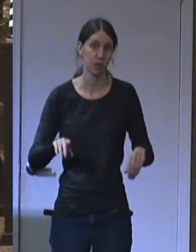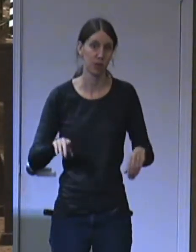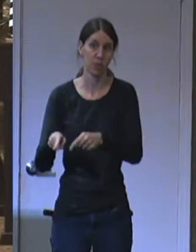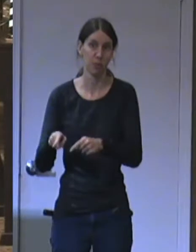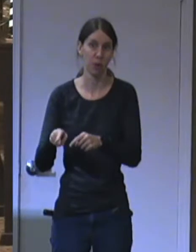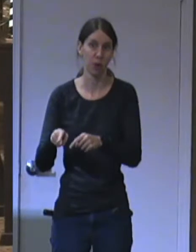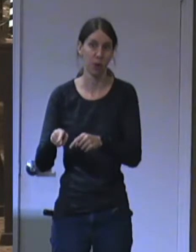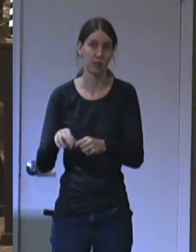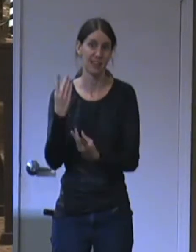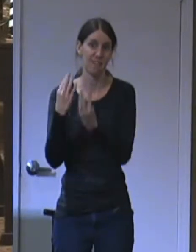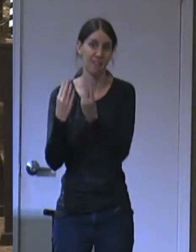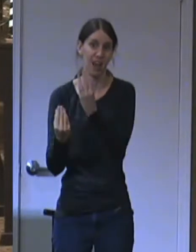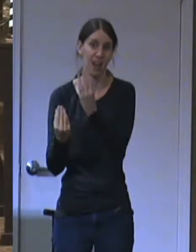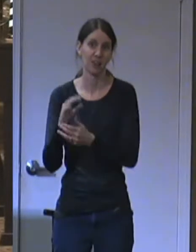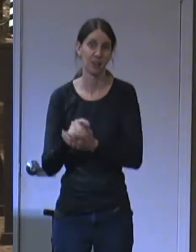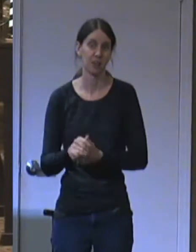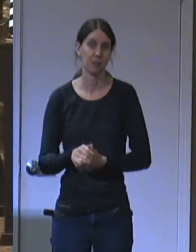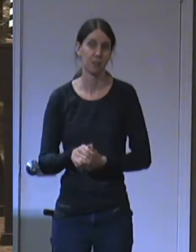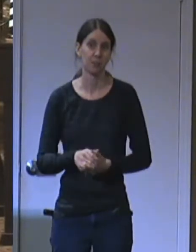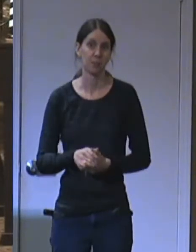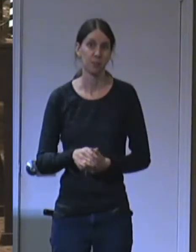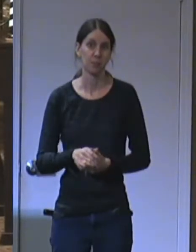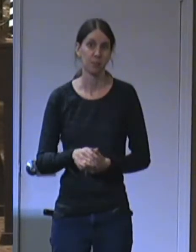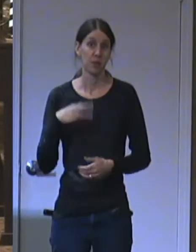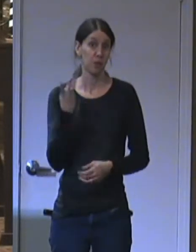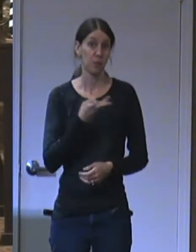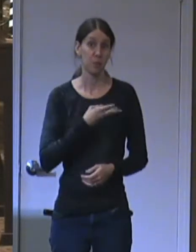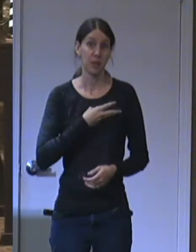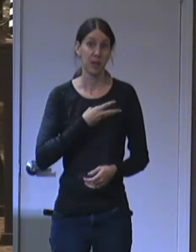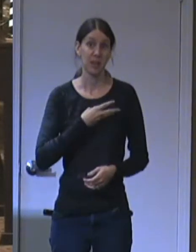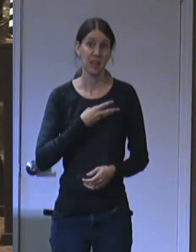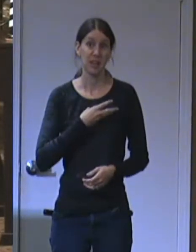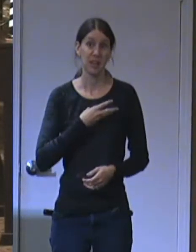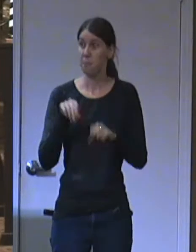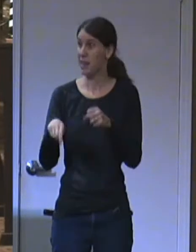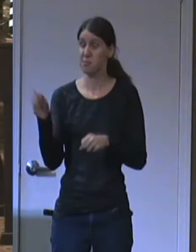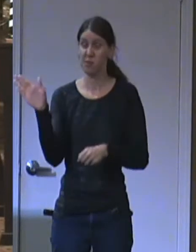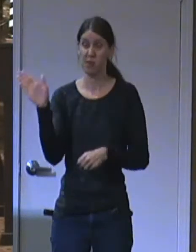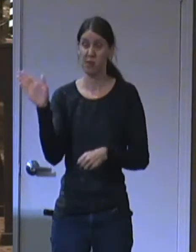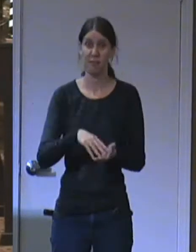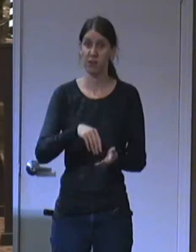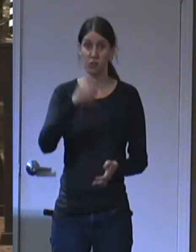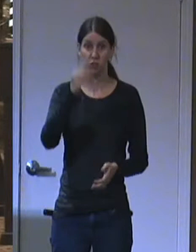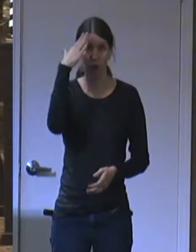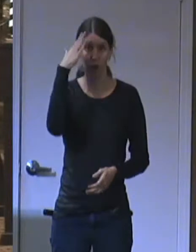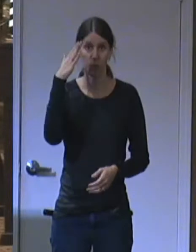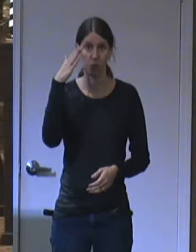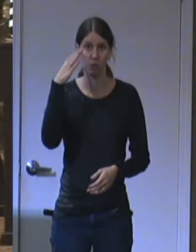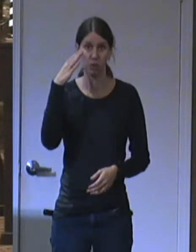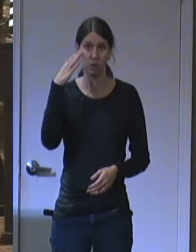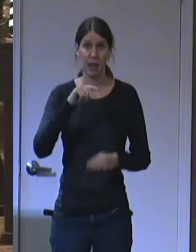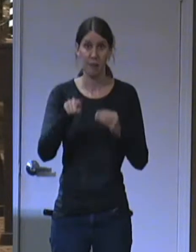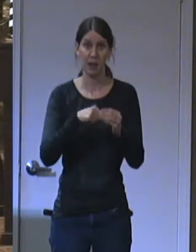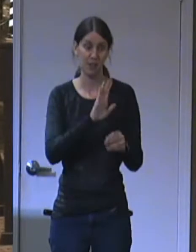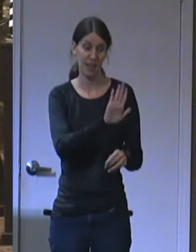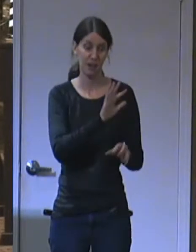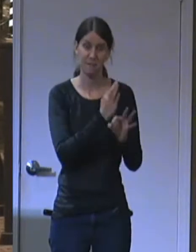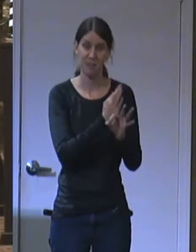We would never have known the faith they had to say, "We'll not bow to the